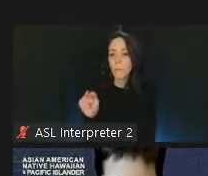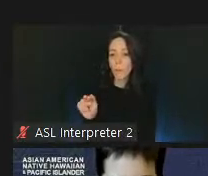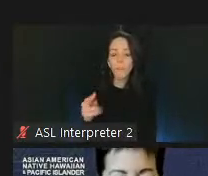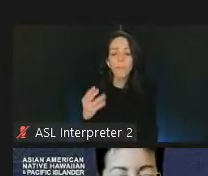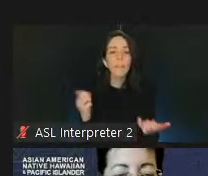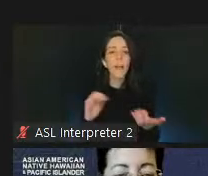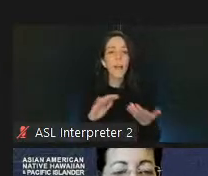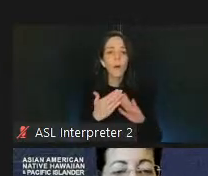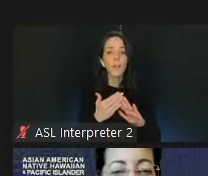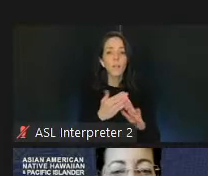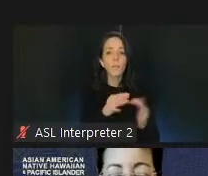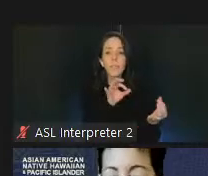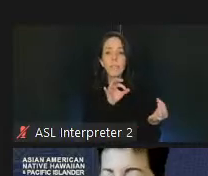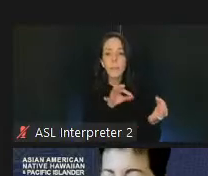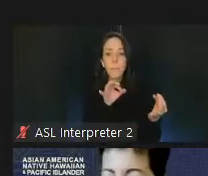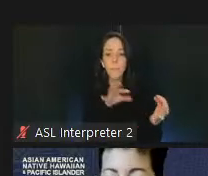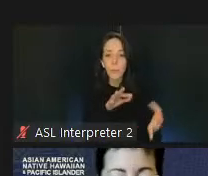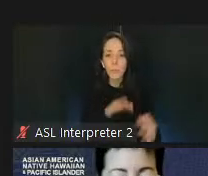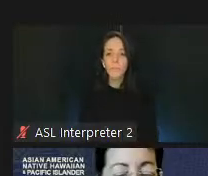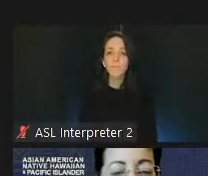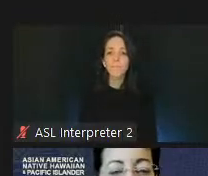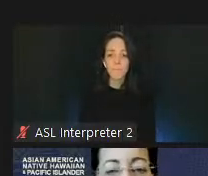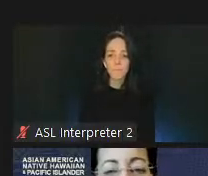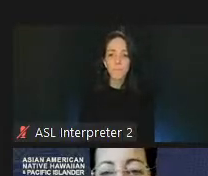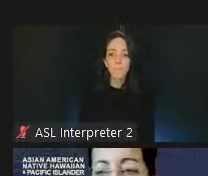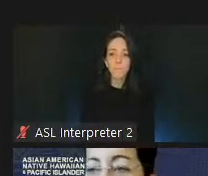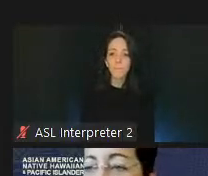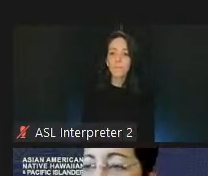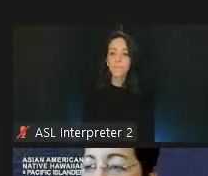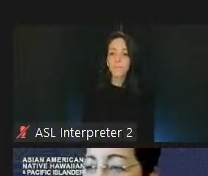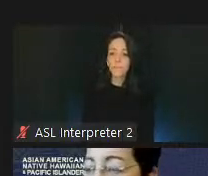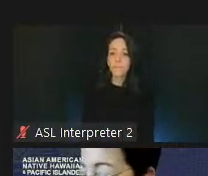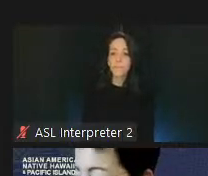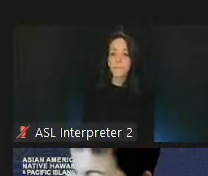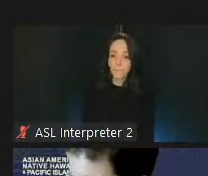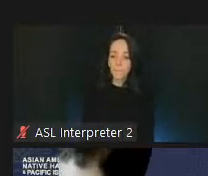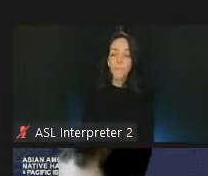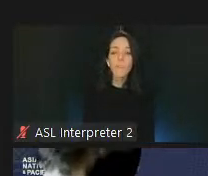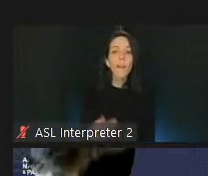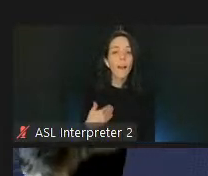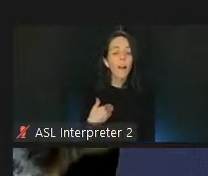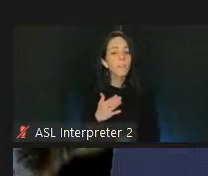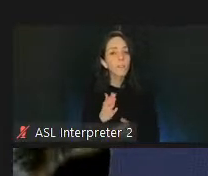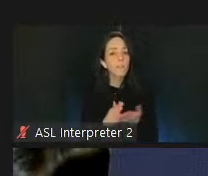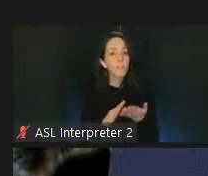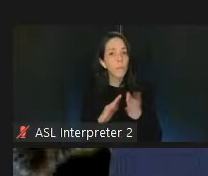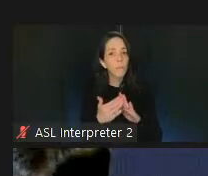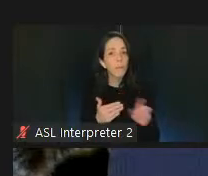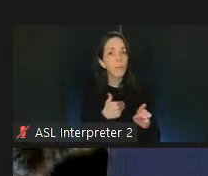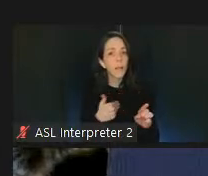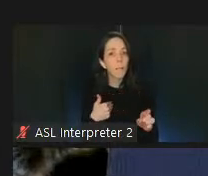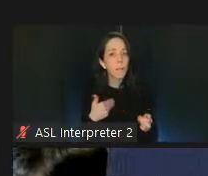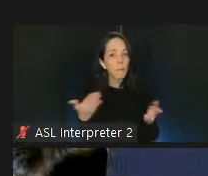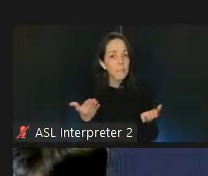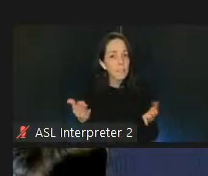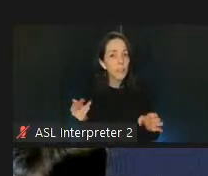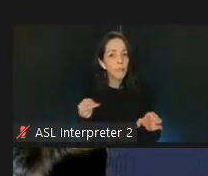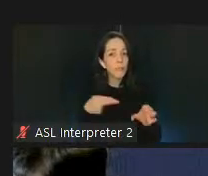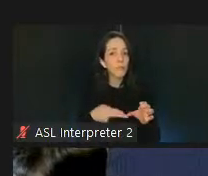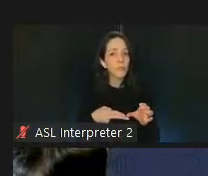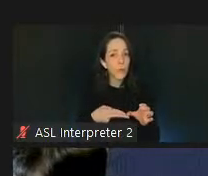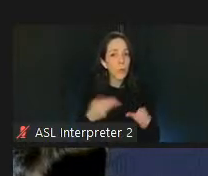input. So I guess the floor is open. We have some participants that are on this call, I believe. And so